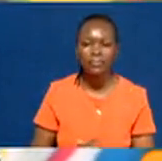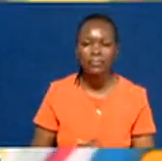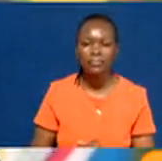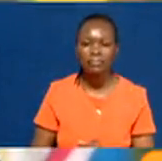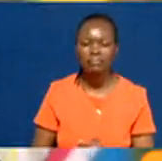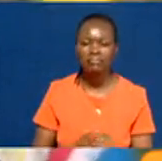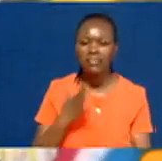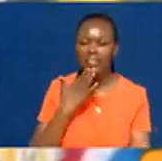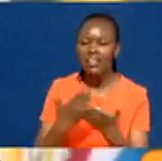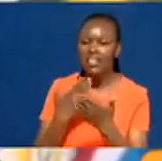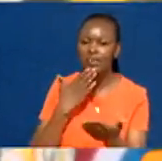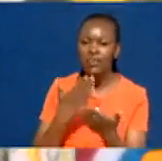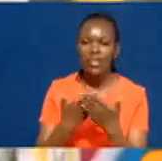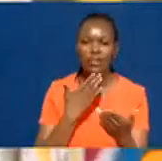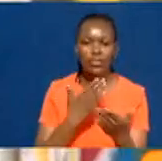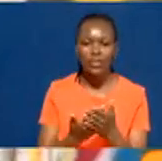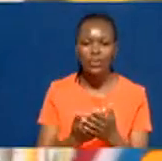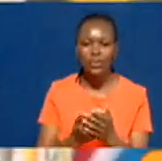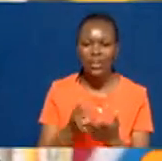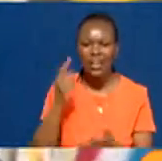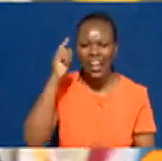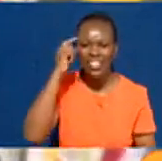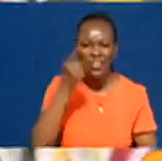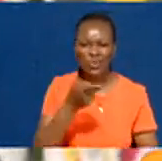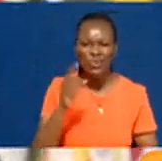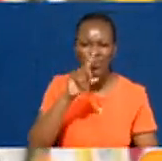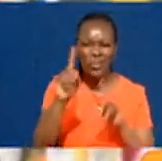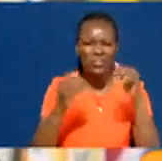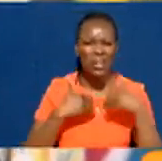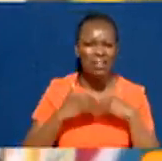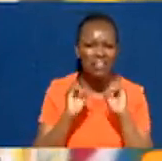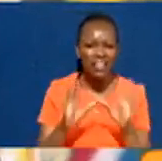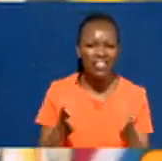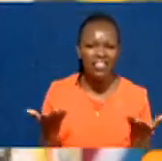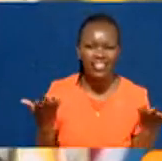Thank you very much. I don't think you have any questions.